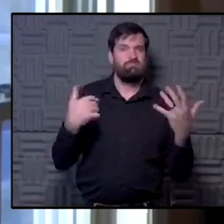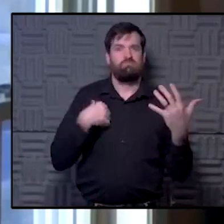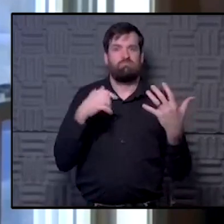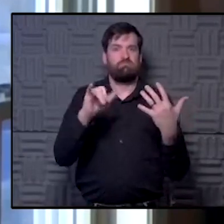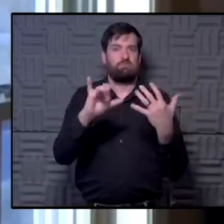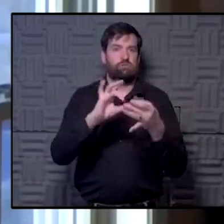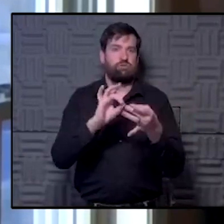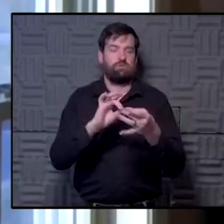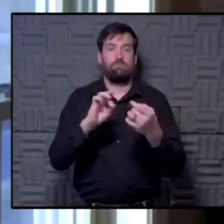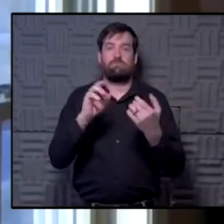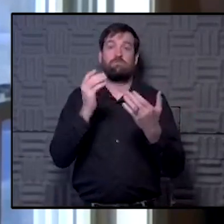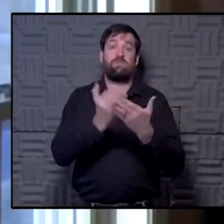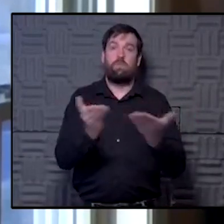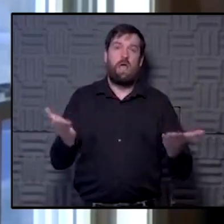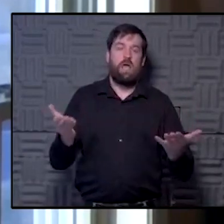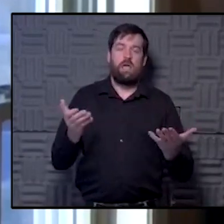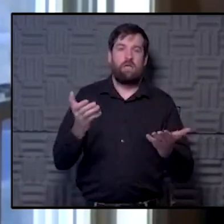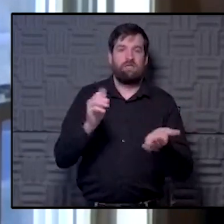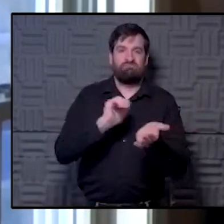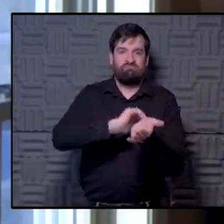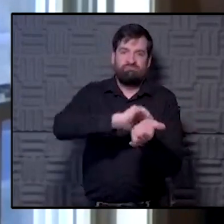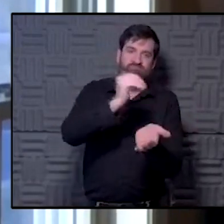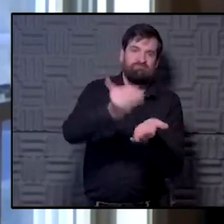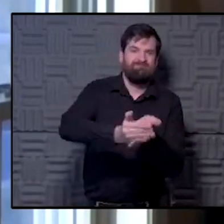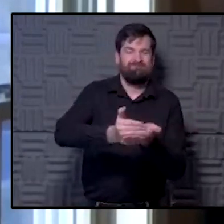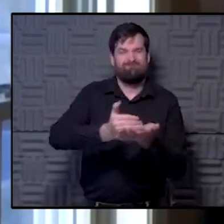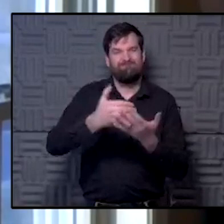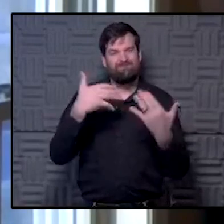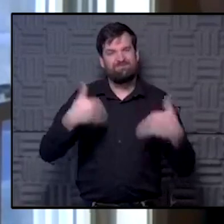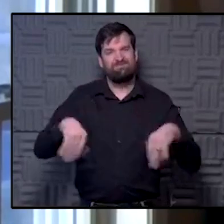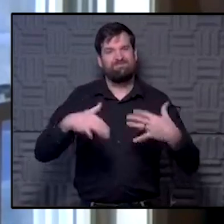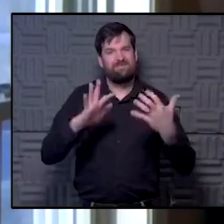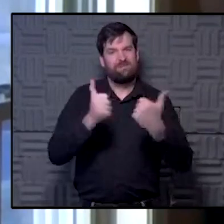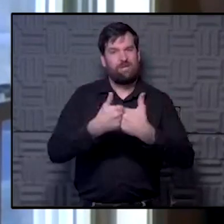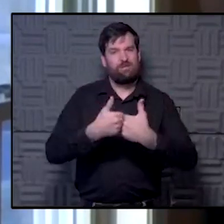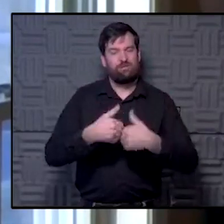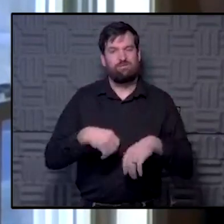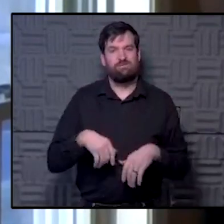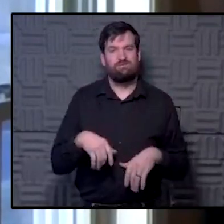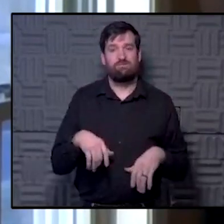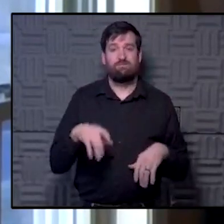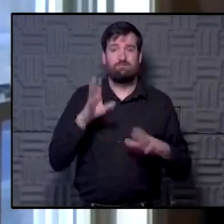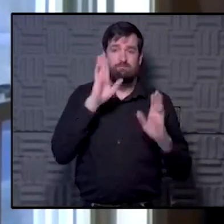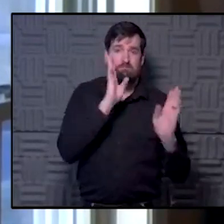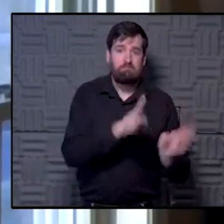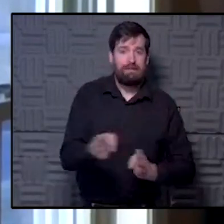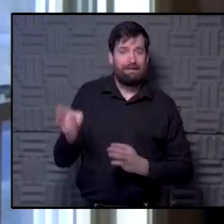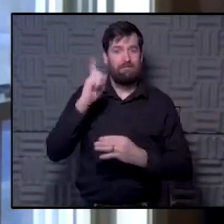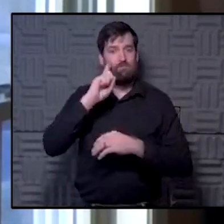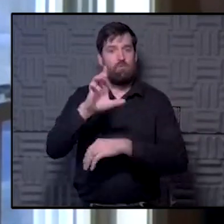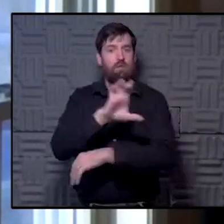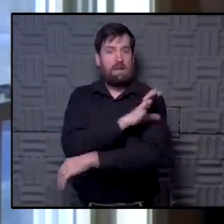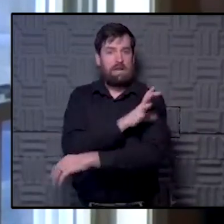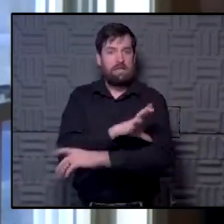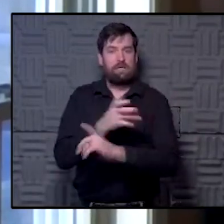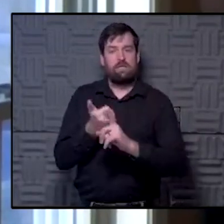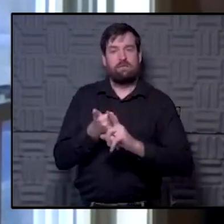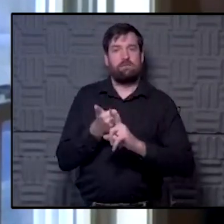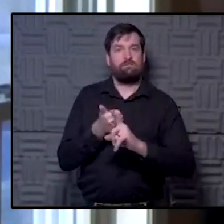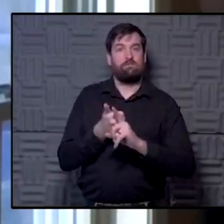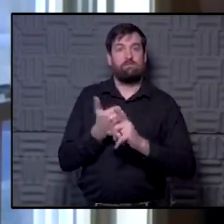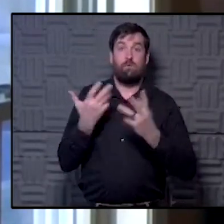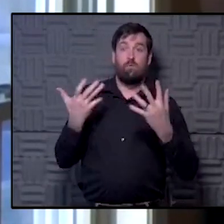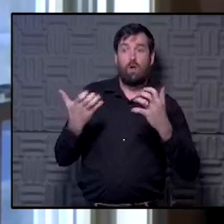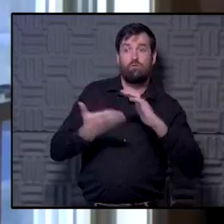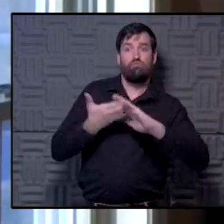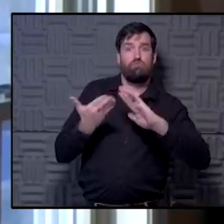earlier, supply is a challenge, and it's really challenging to plan for a clinic that you'd like to